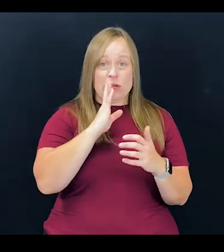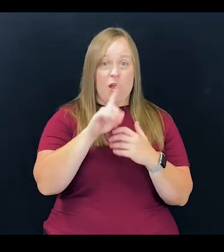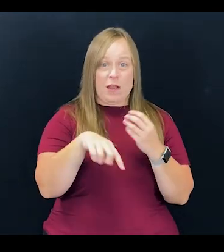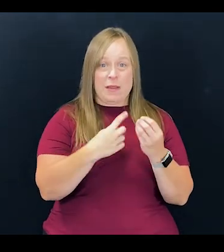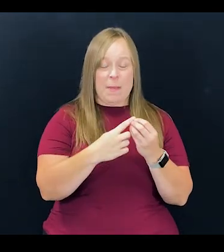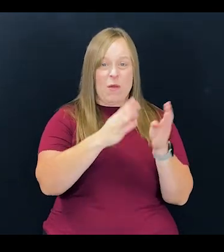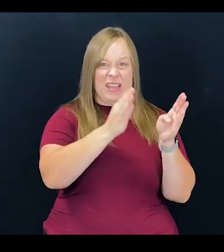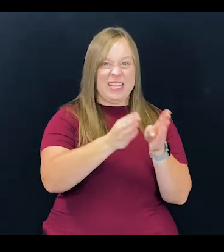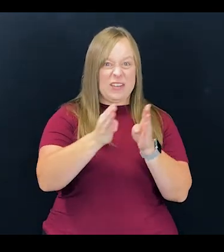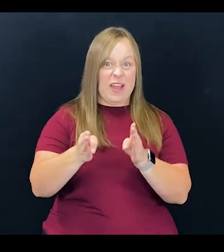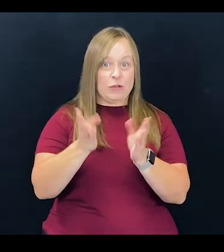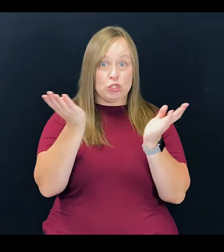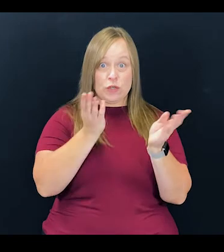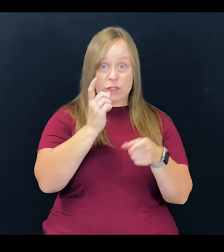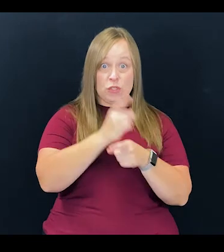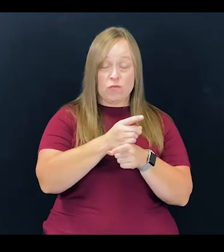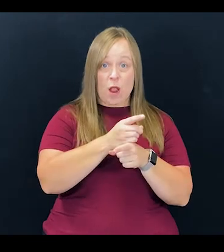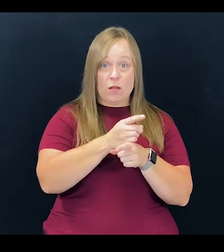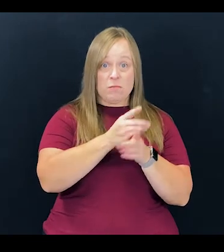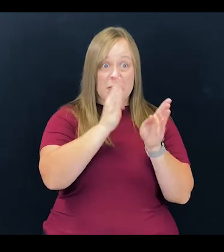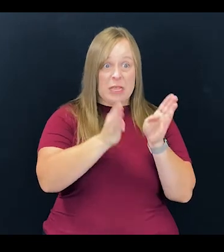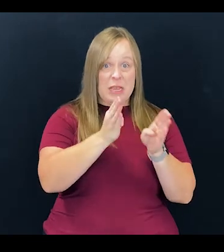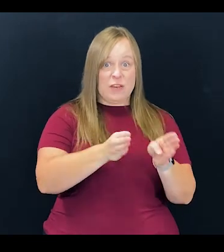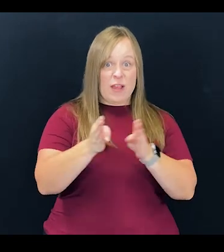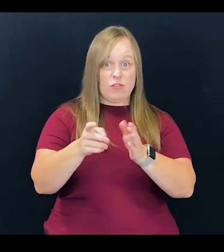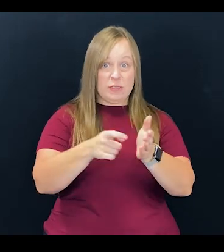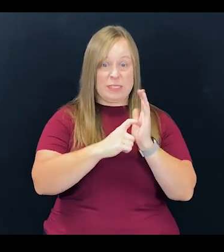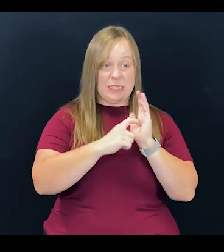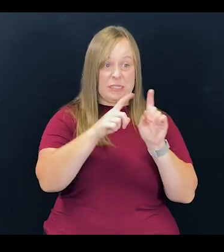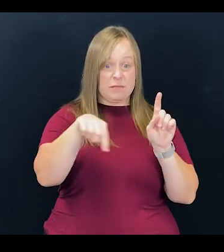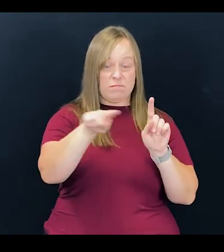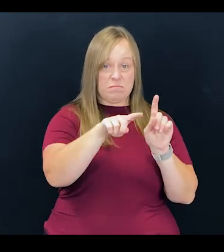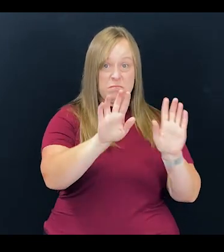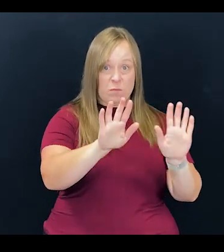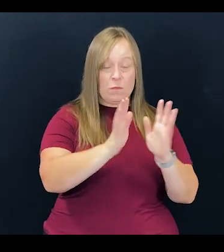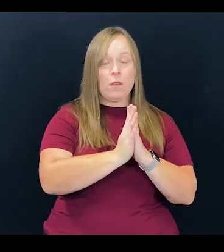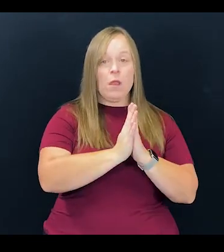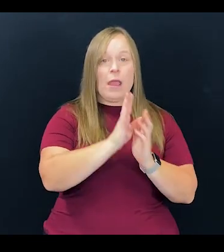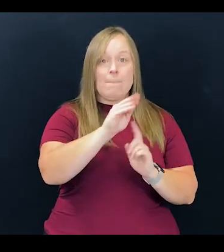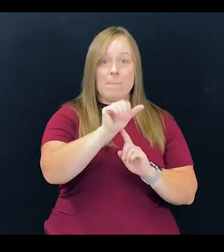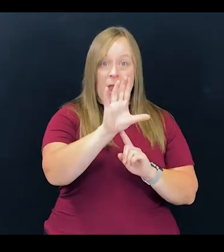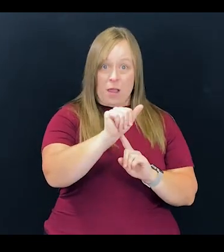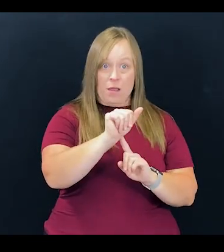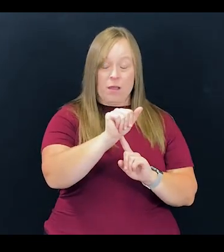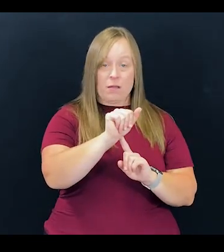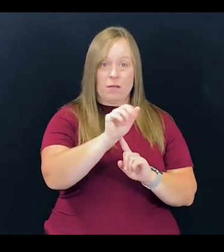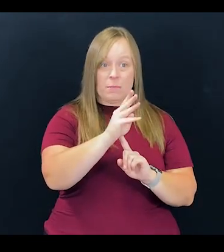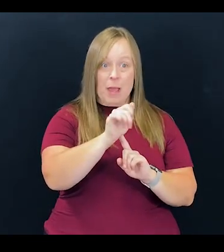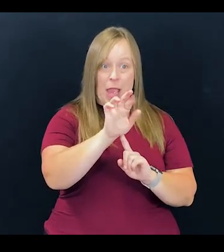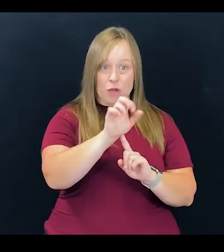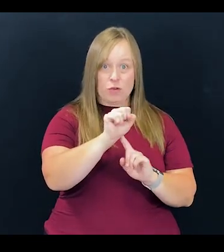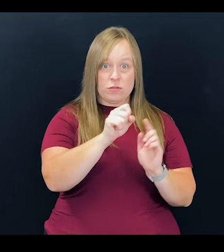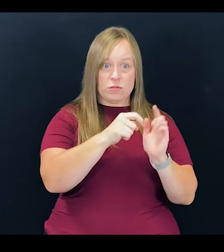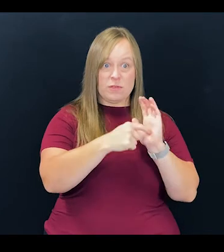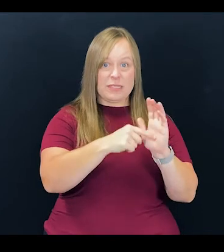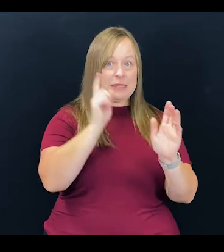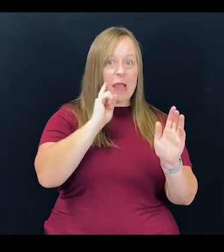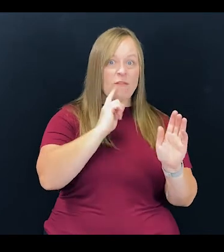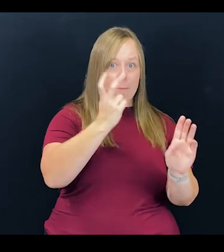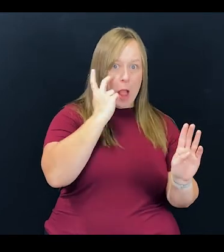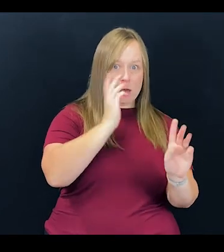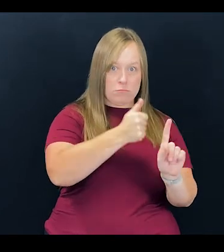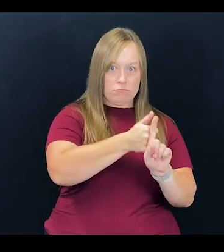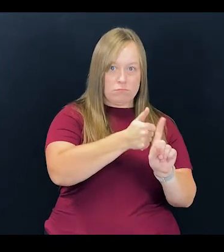we were already talking about individualized services and individualized needs, right? So Becca Meyers, for